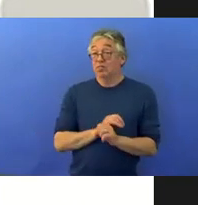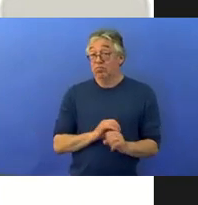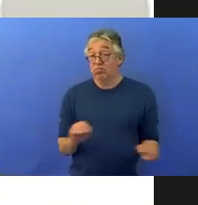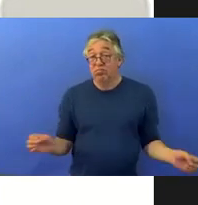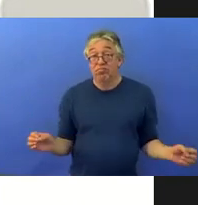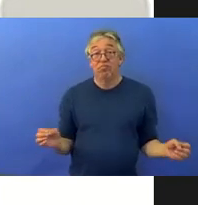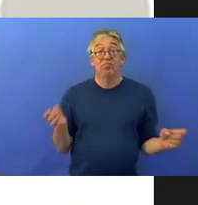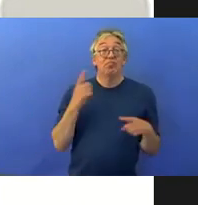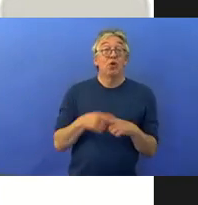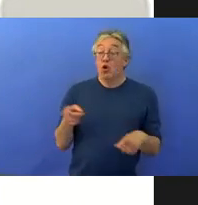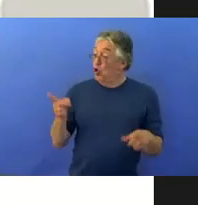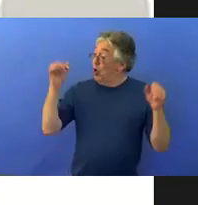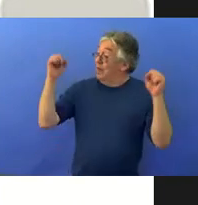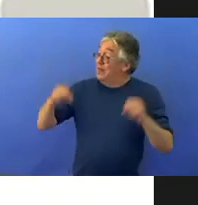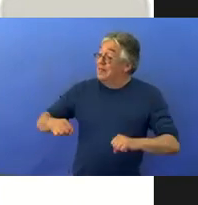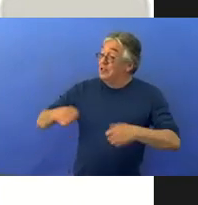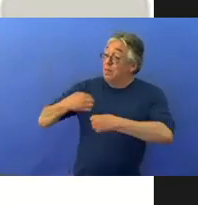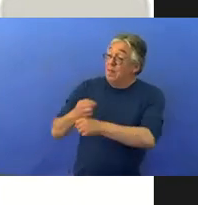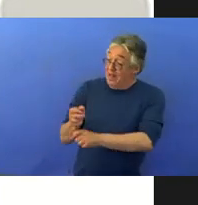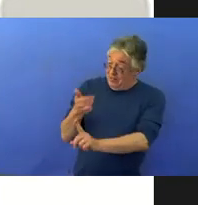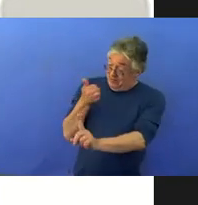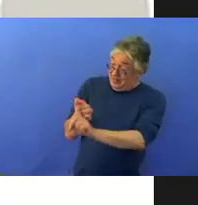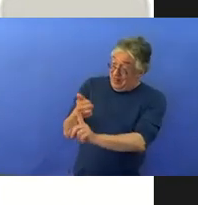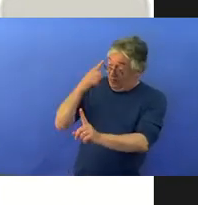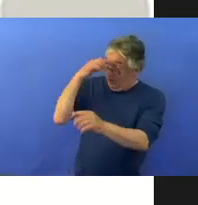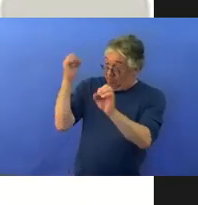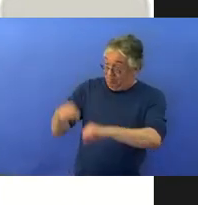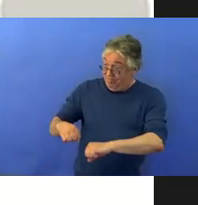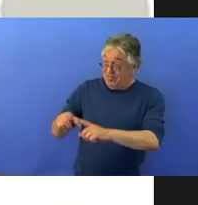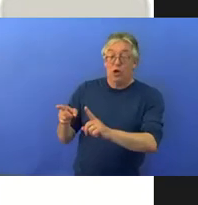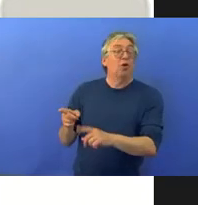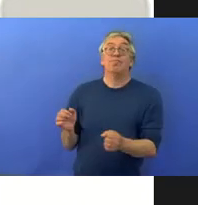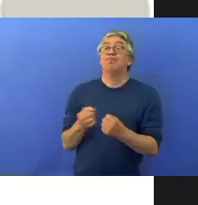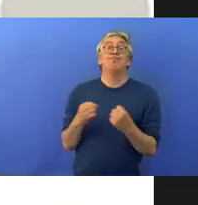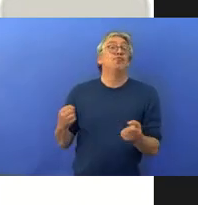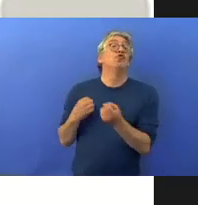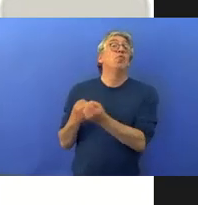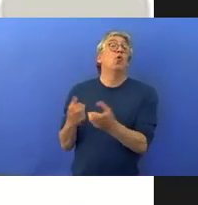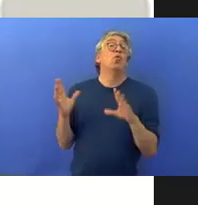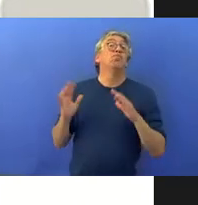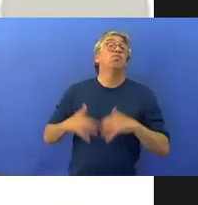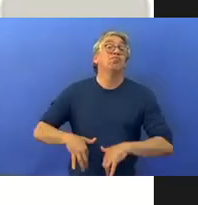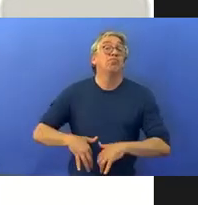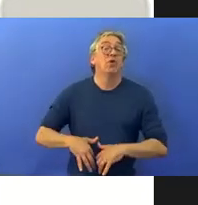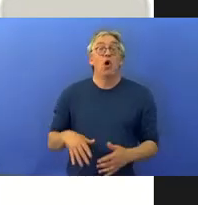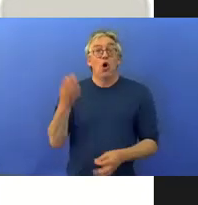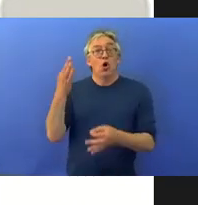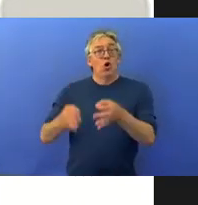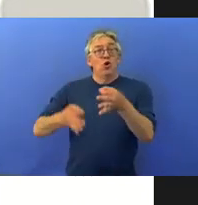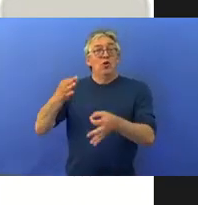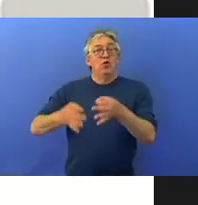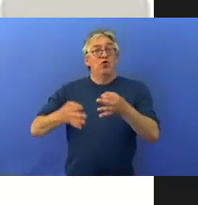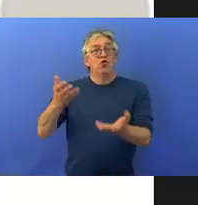for decision-making, absence of reasonable accommodation in the delivery of justice, and many situations that we